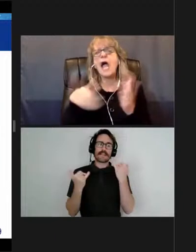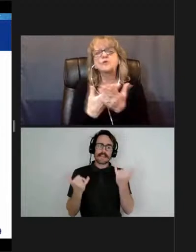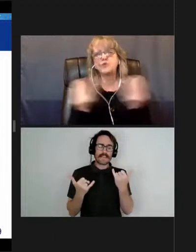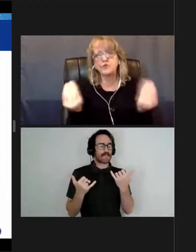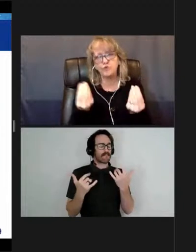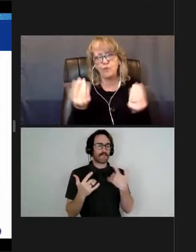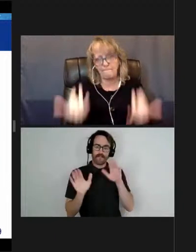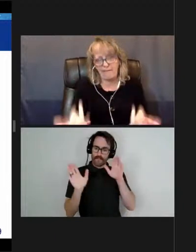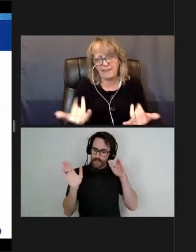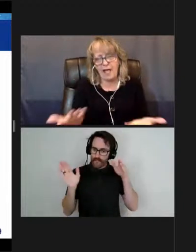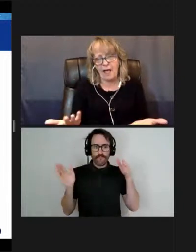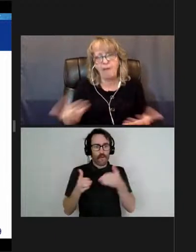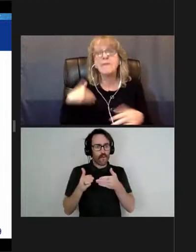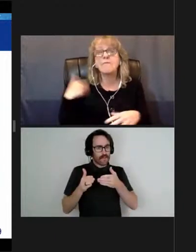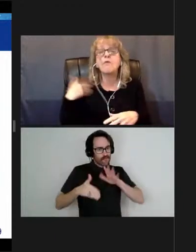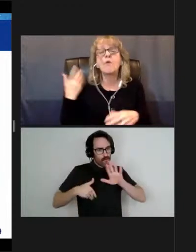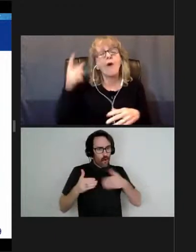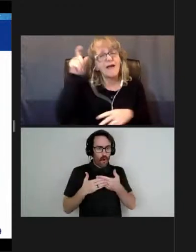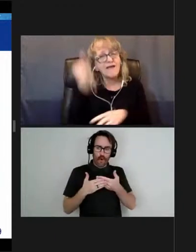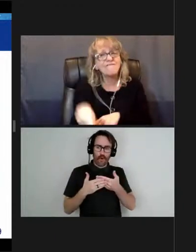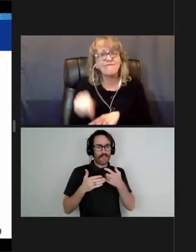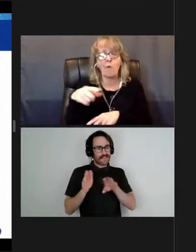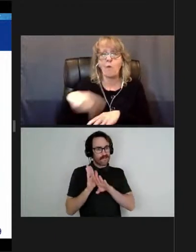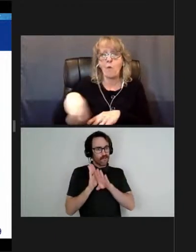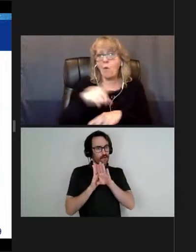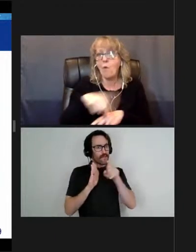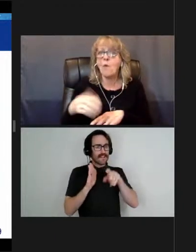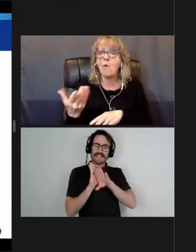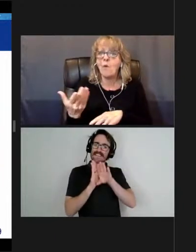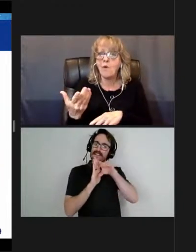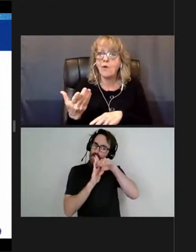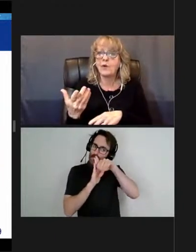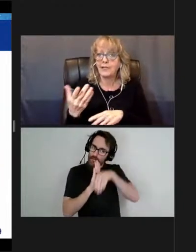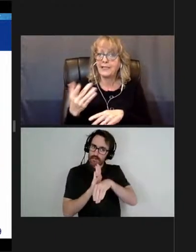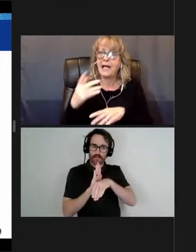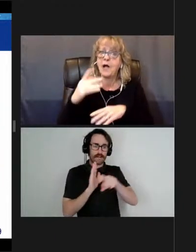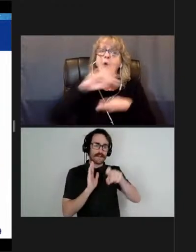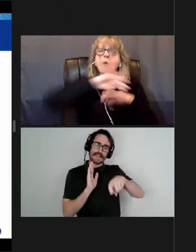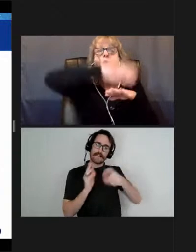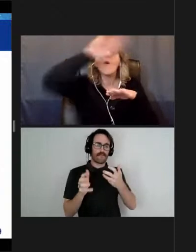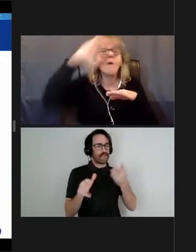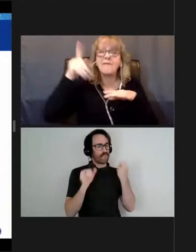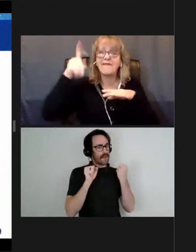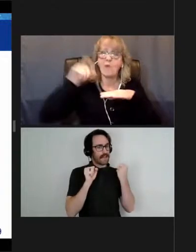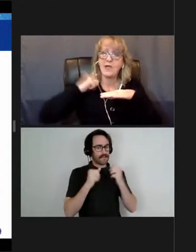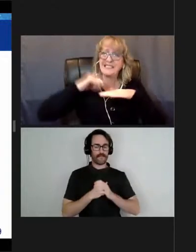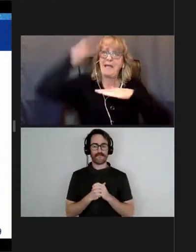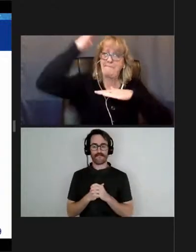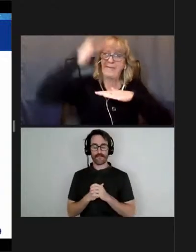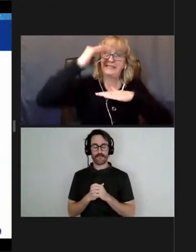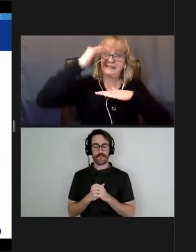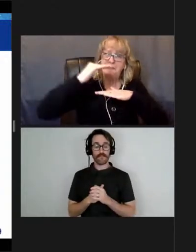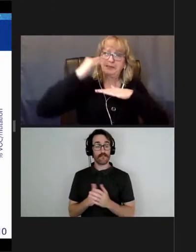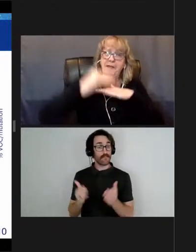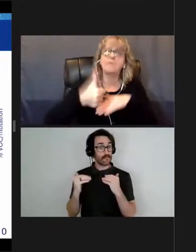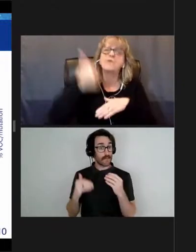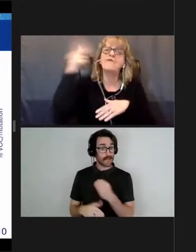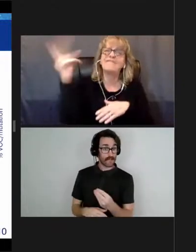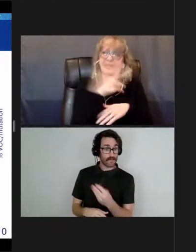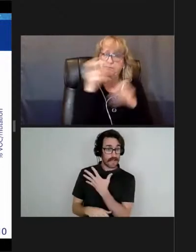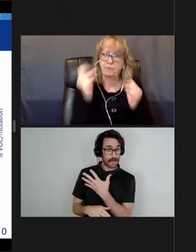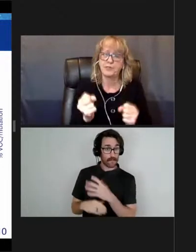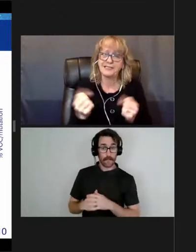to focus on bending this curve as quickly as possible. If I can have the next slide, please.